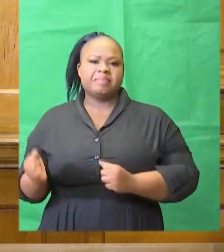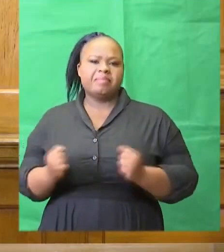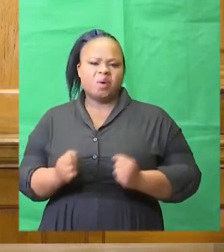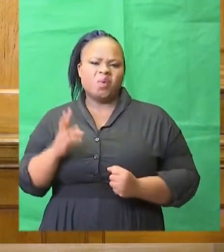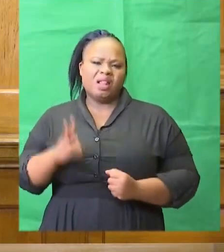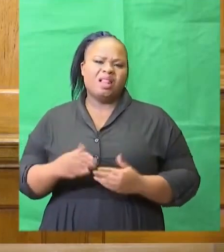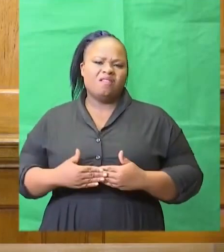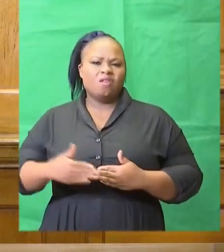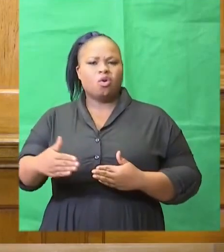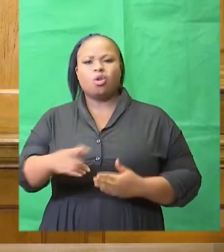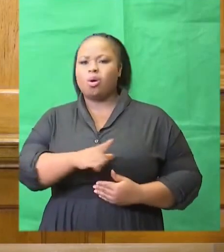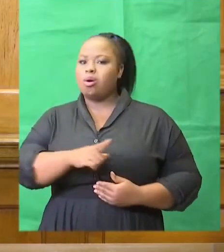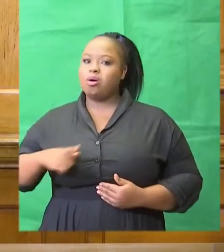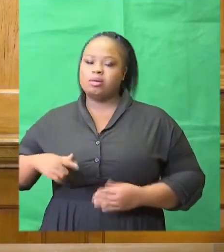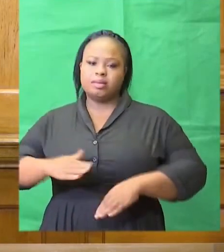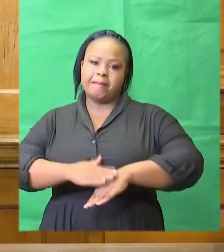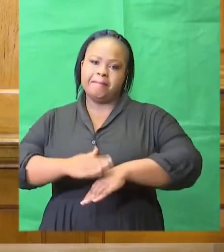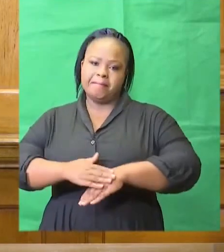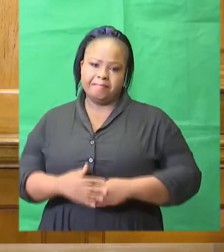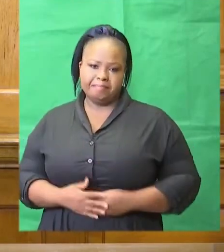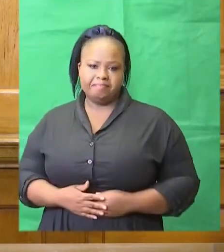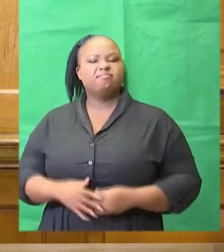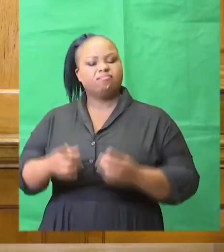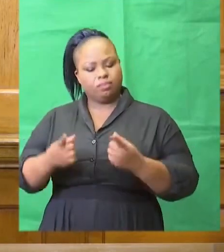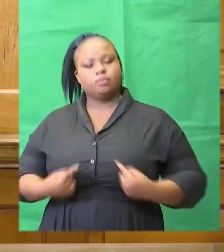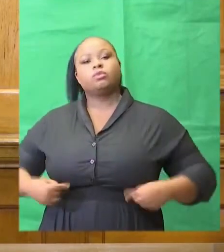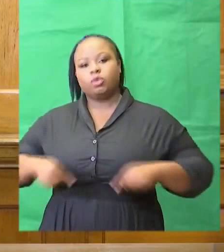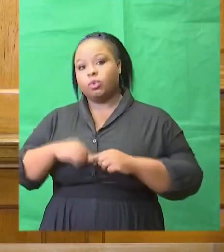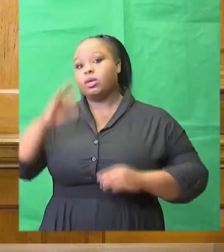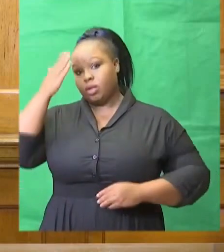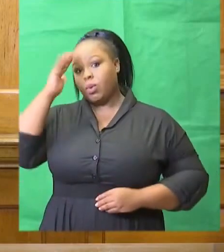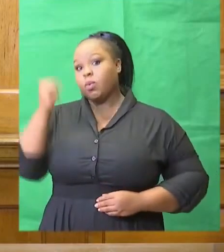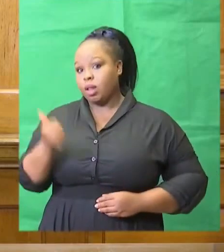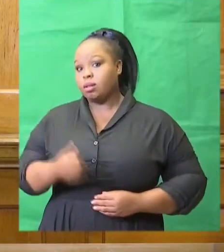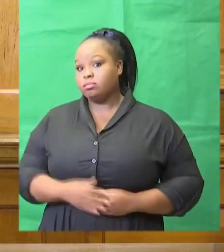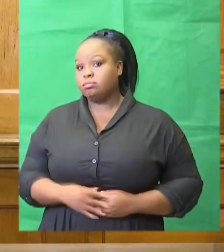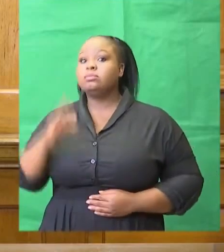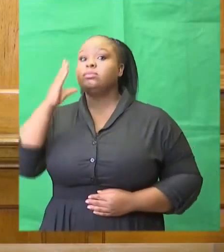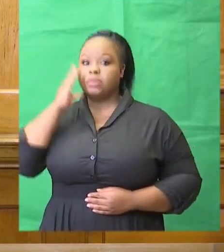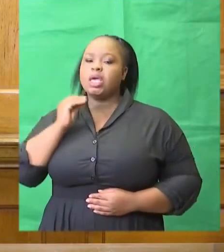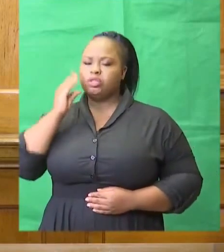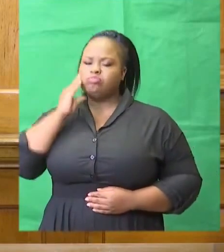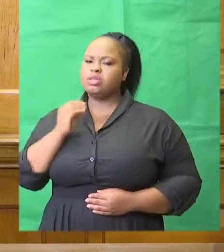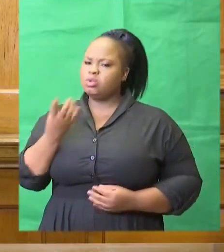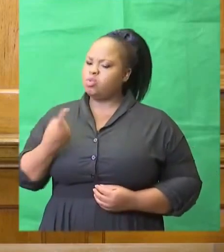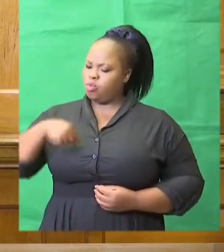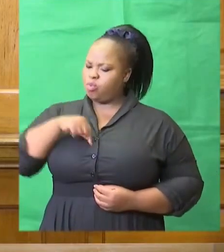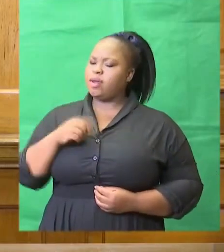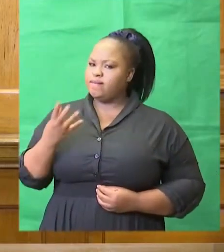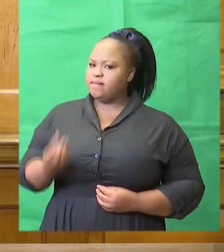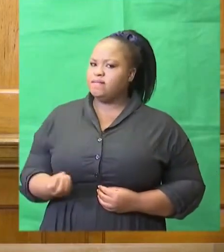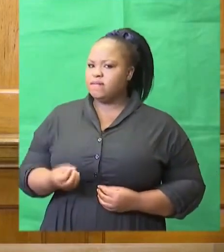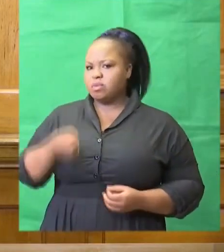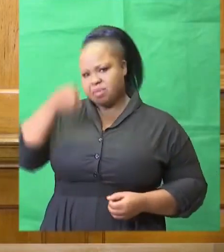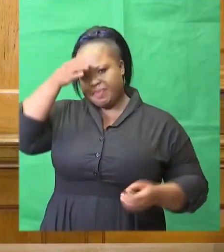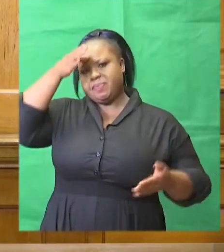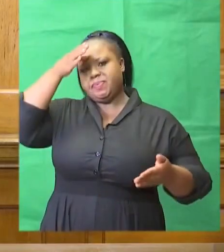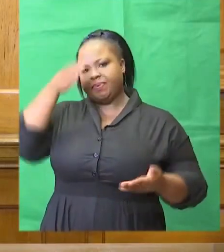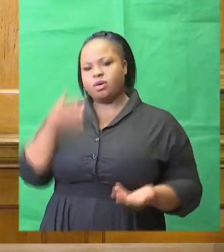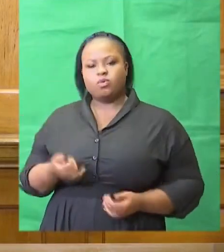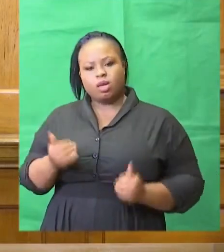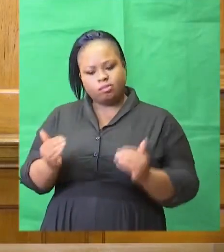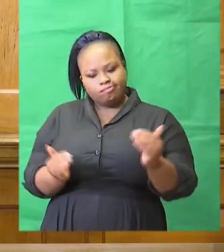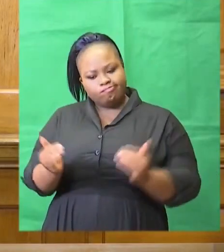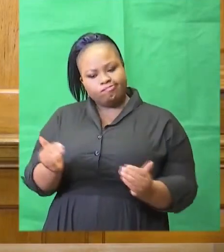saying. We have the knowledge, we have the experience, and we have the tools to manage